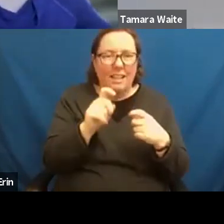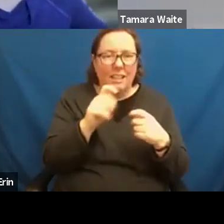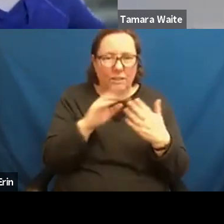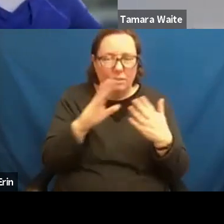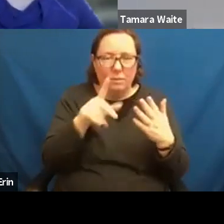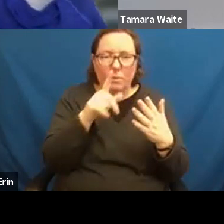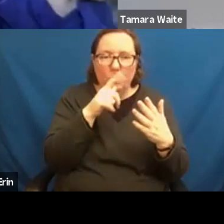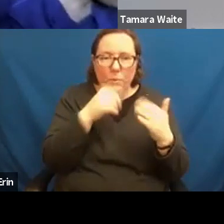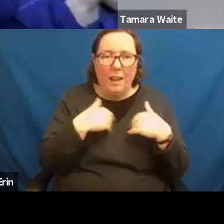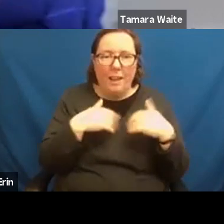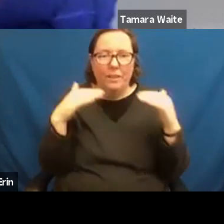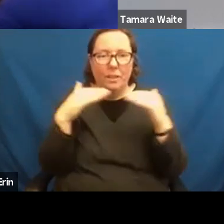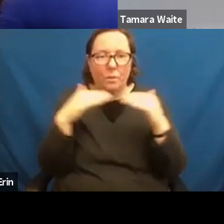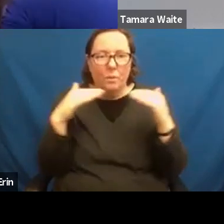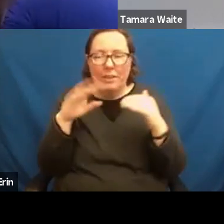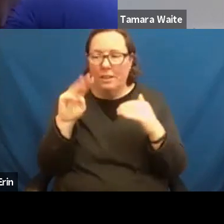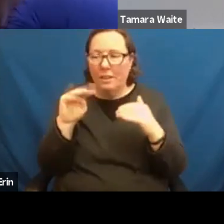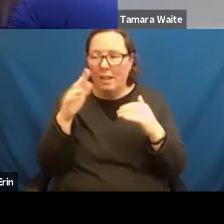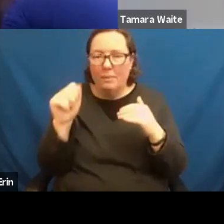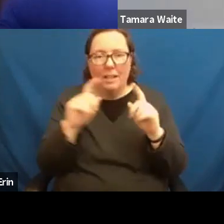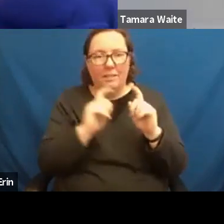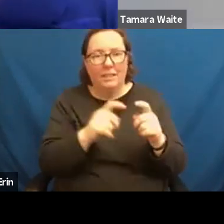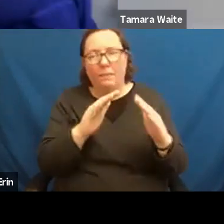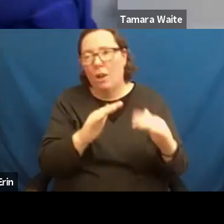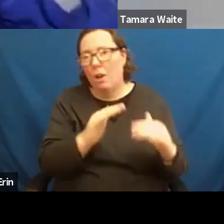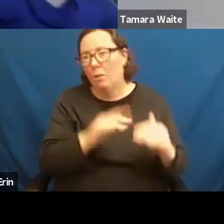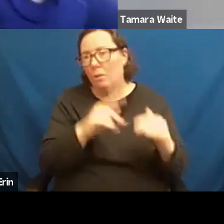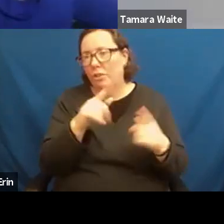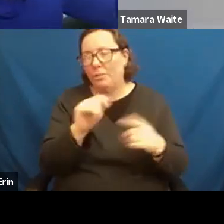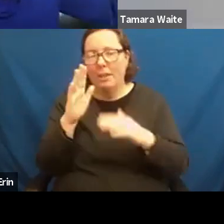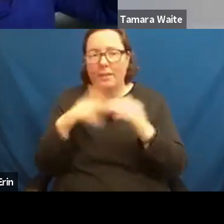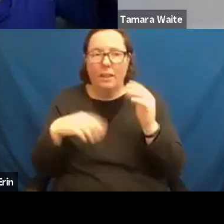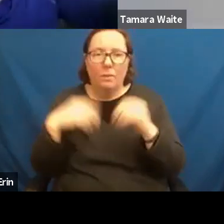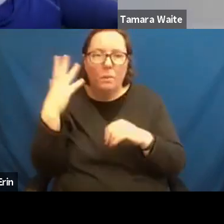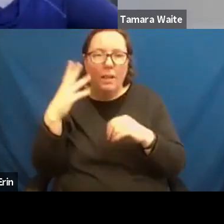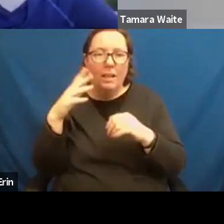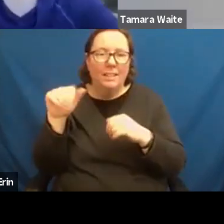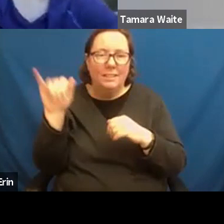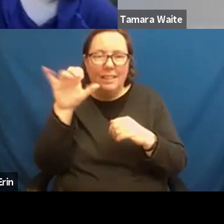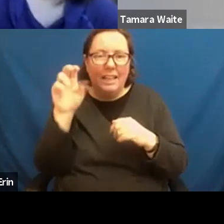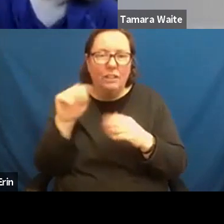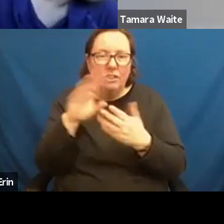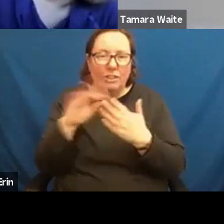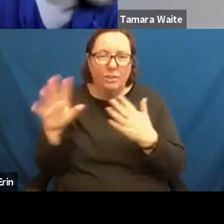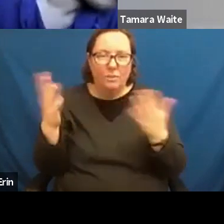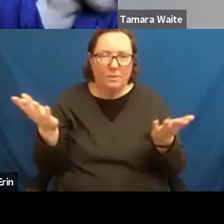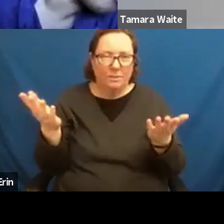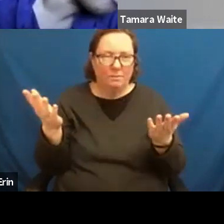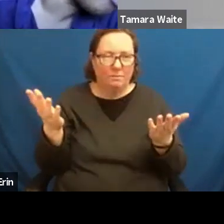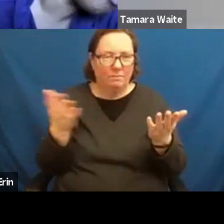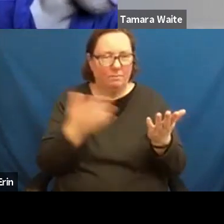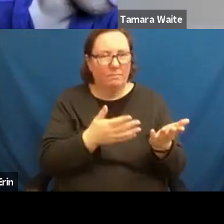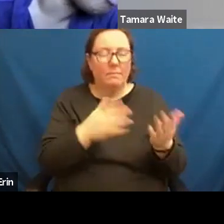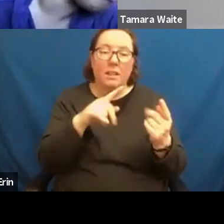MCAS scores get assigned lower GPAs than white and Asian students. They also show that Black and